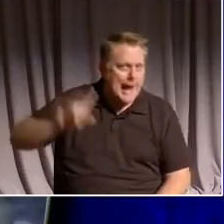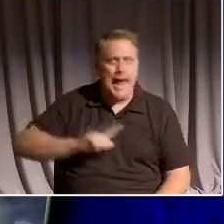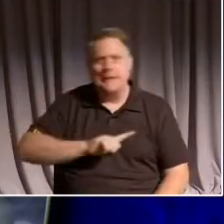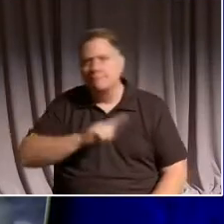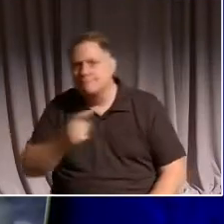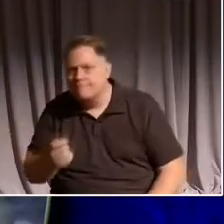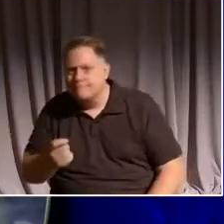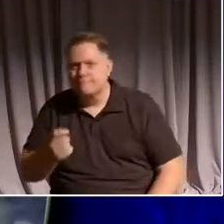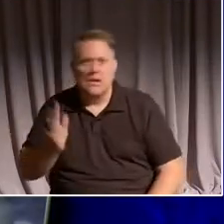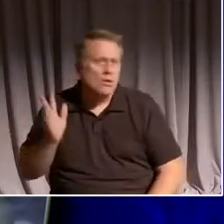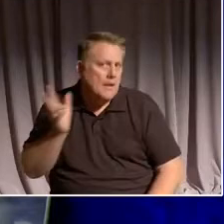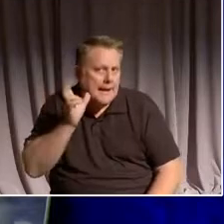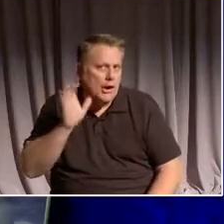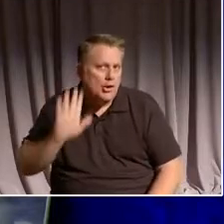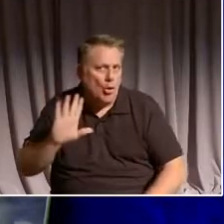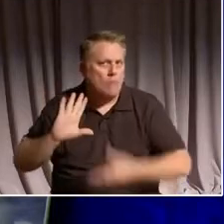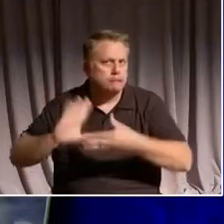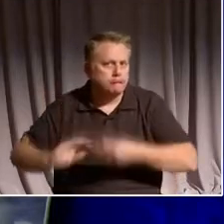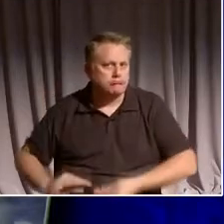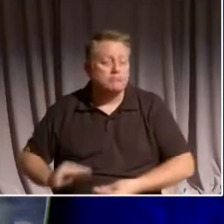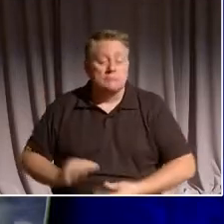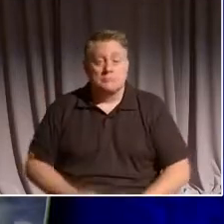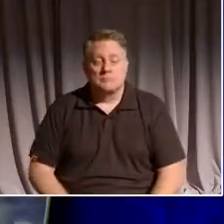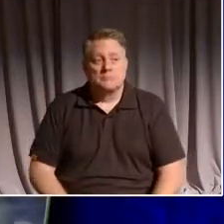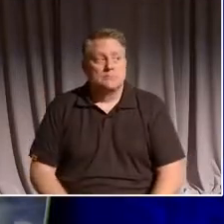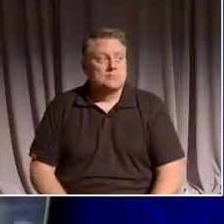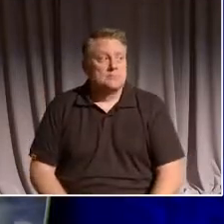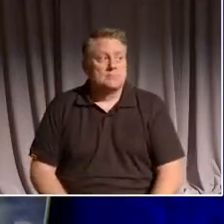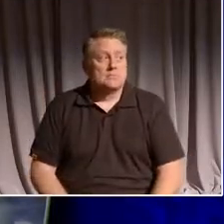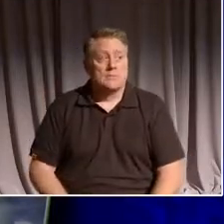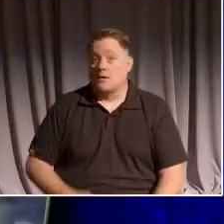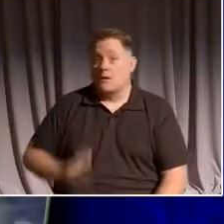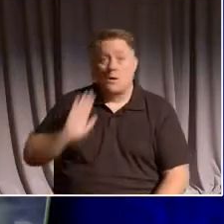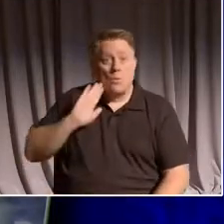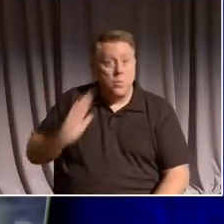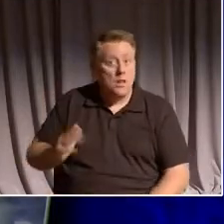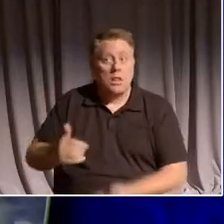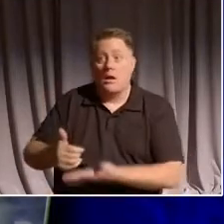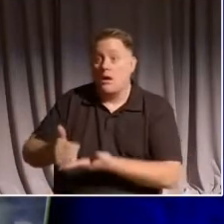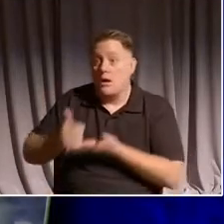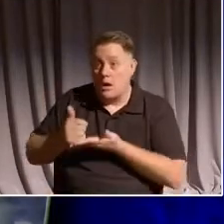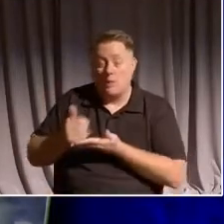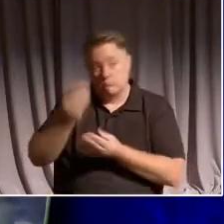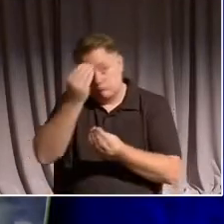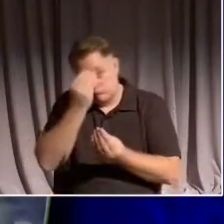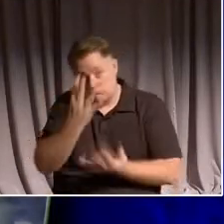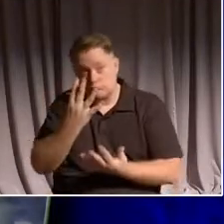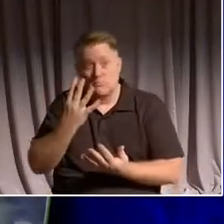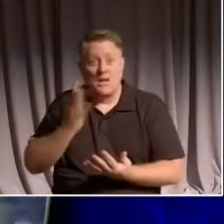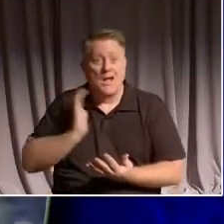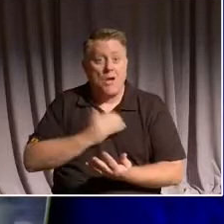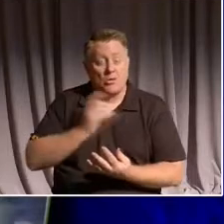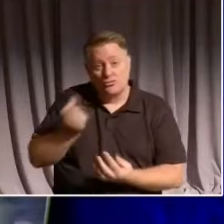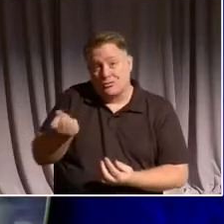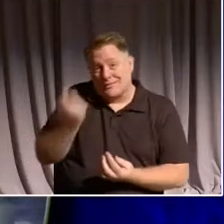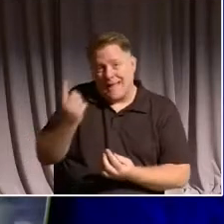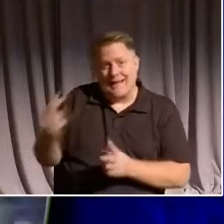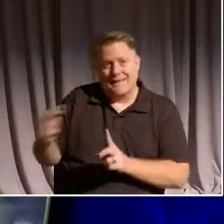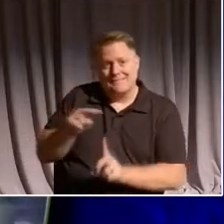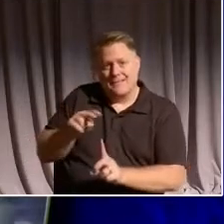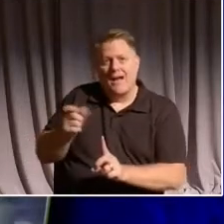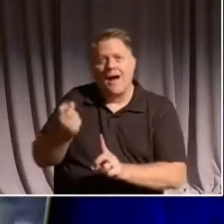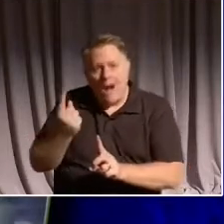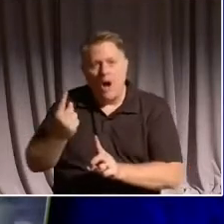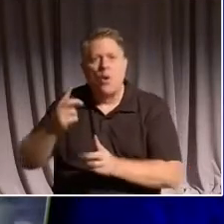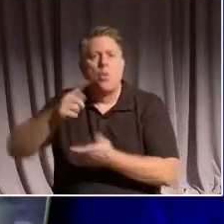over to you, we'll hear from you. This will all help, again, inform our understanding of the issues, what we need to